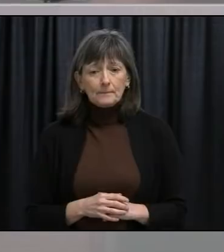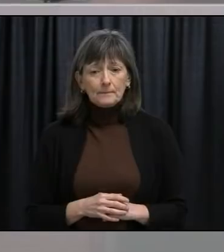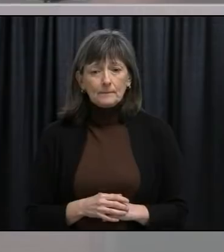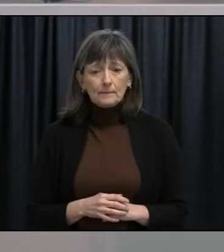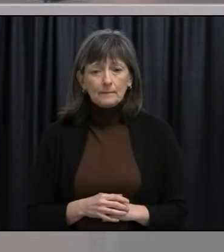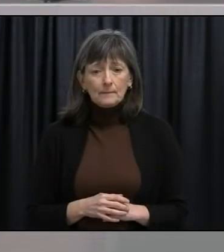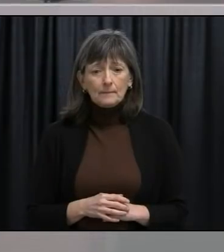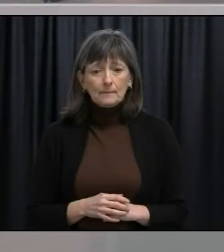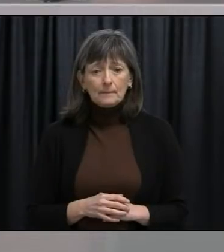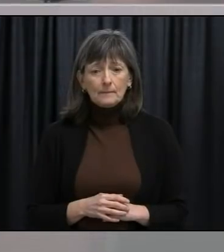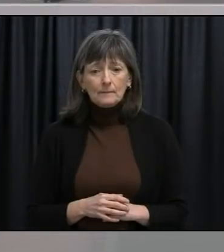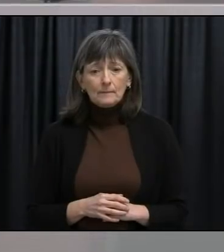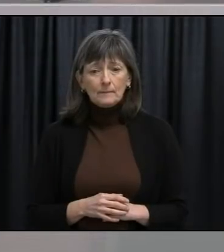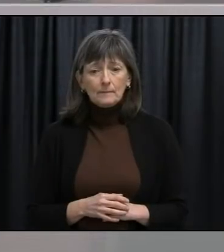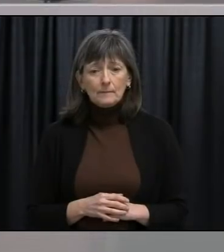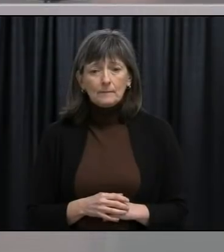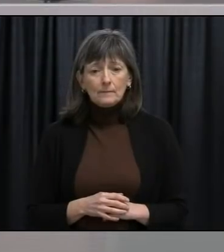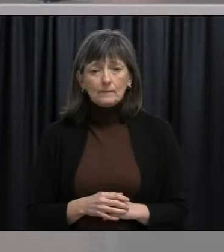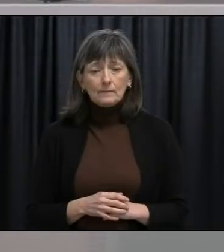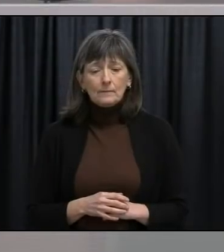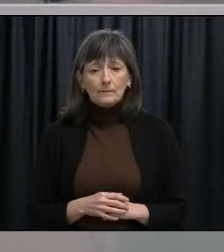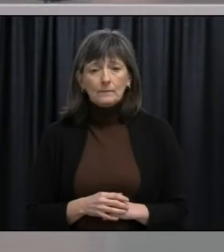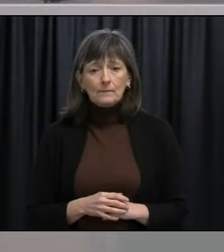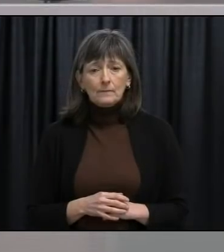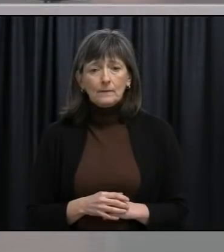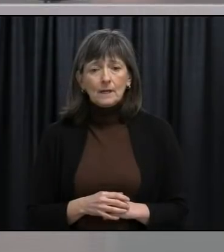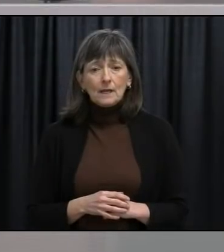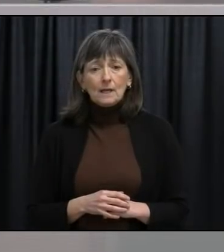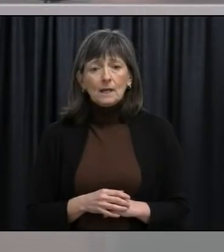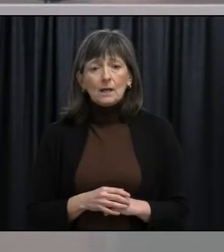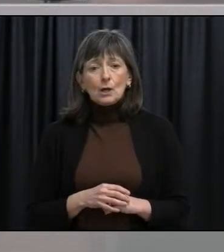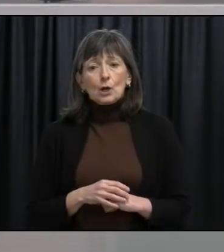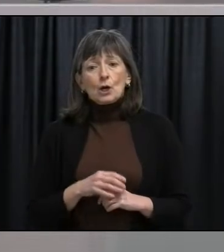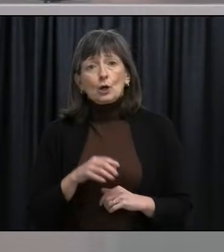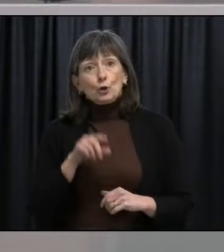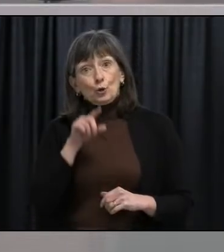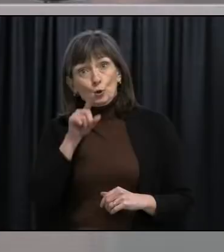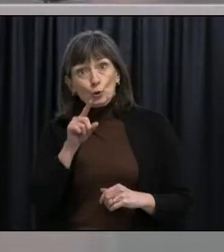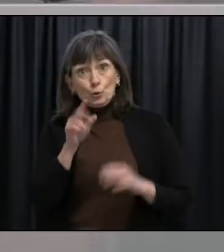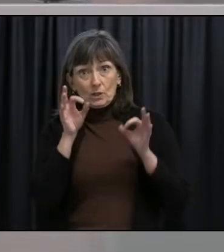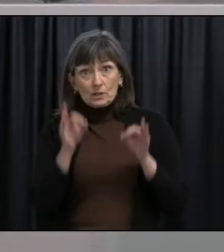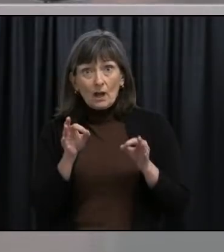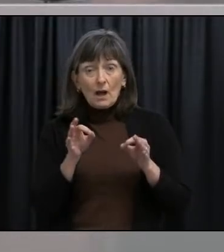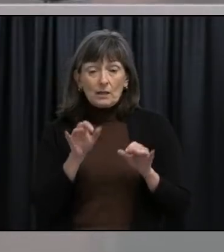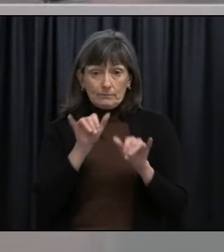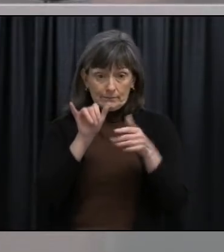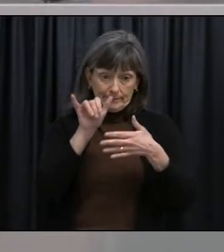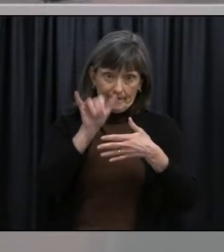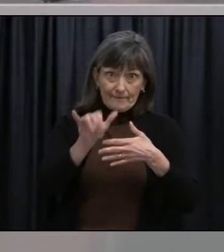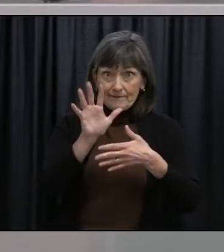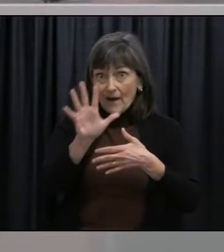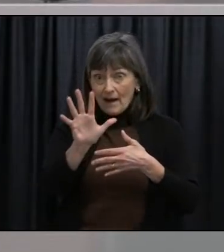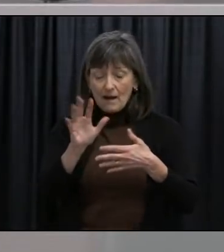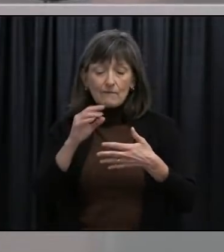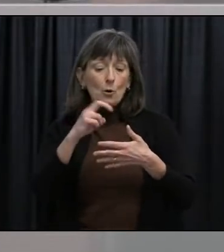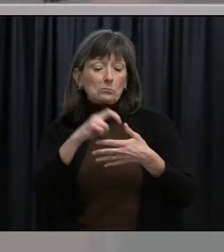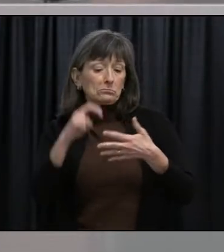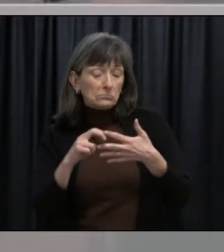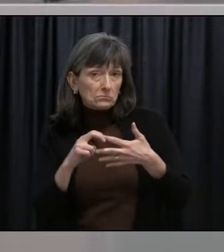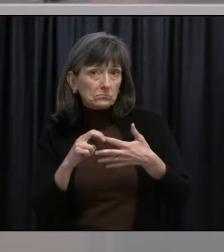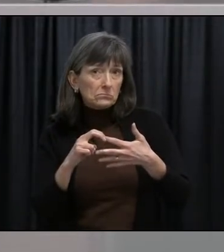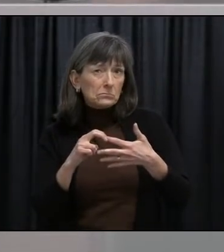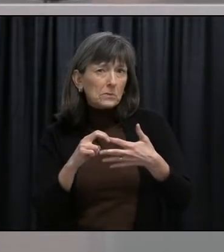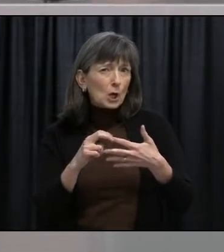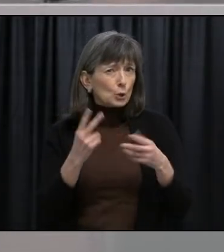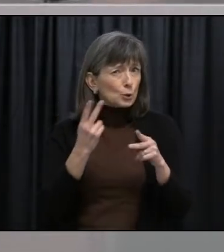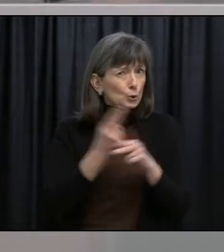you employing that type of situation when we're deciding to move from one special measure or alert level or whatever into another, or is it a